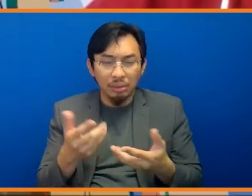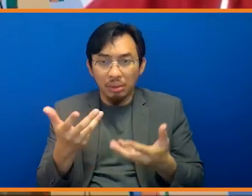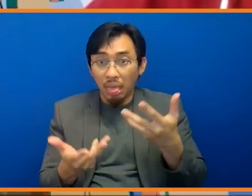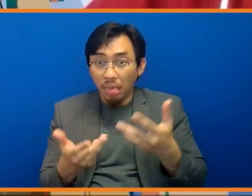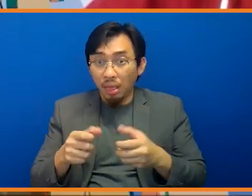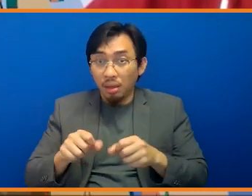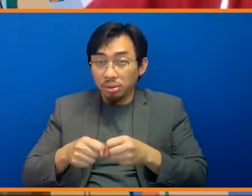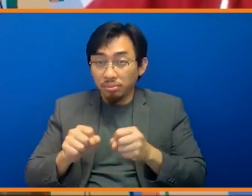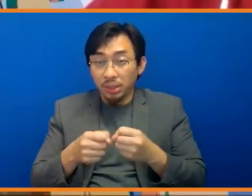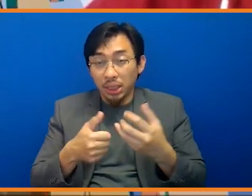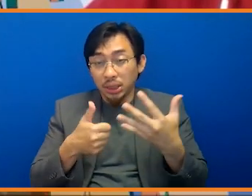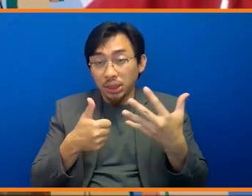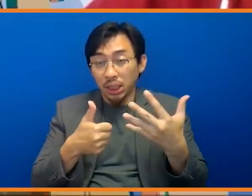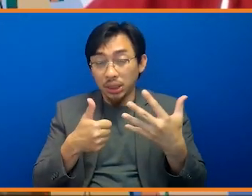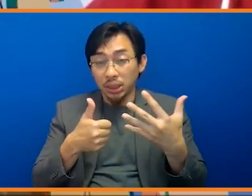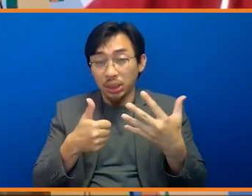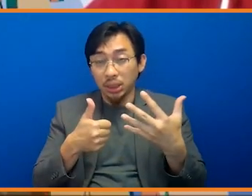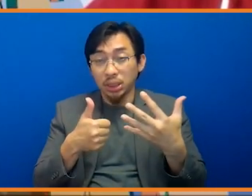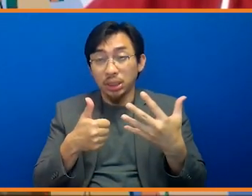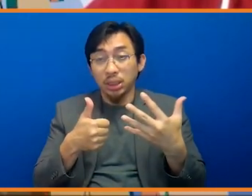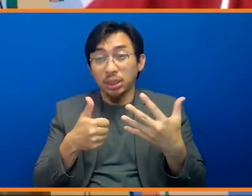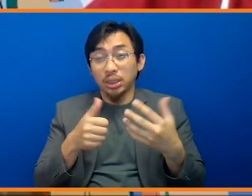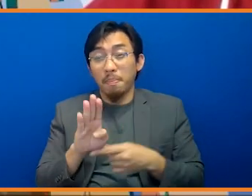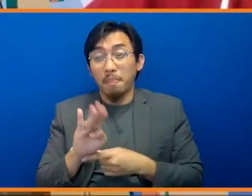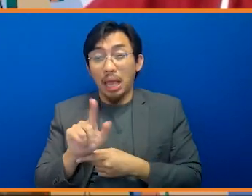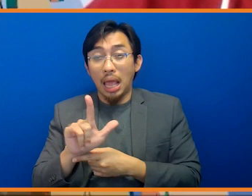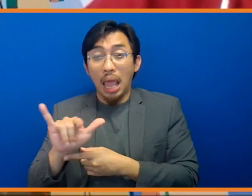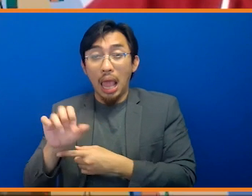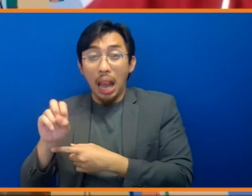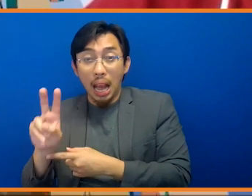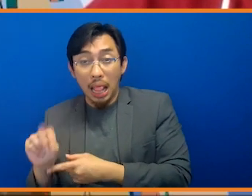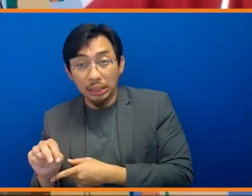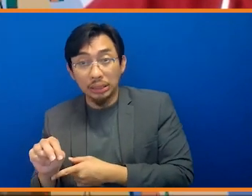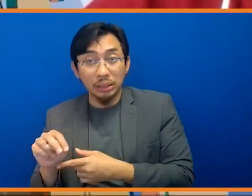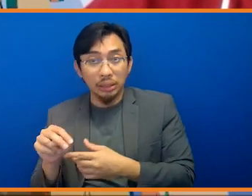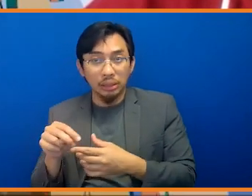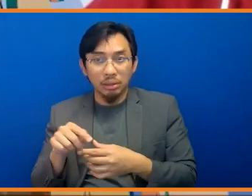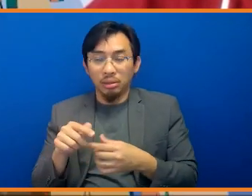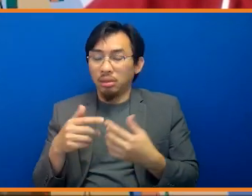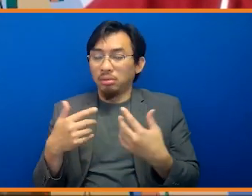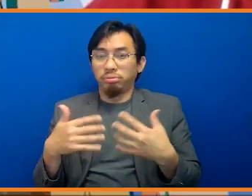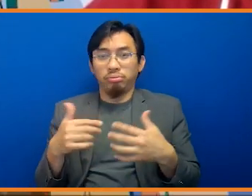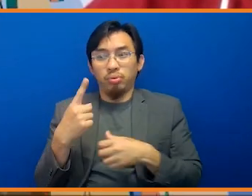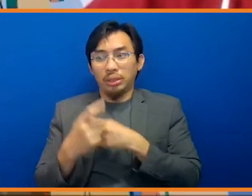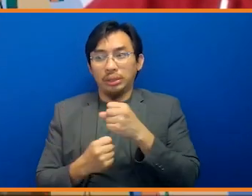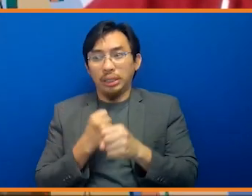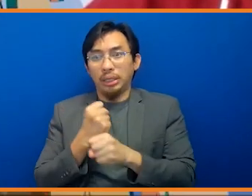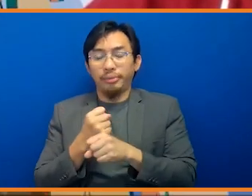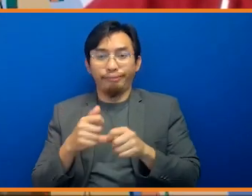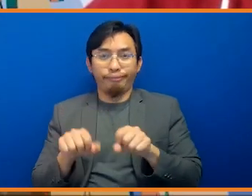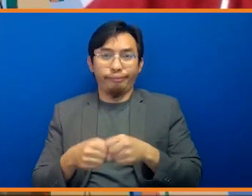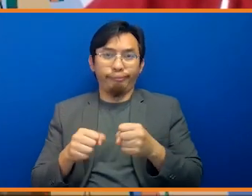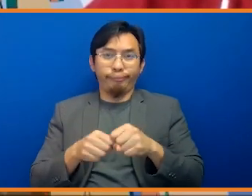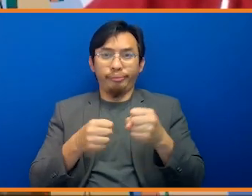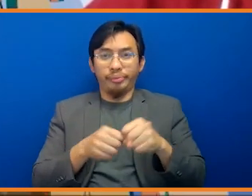the 6 billion US dollars the economic damage per year. And so to protect